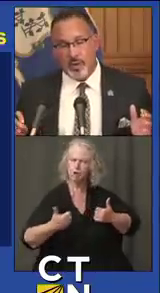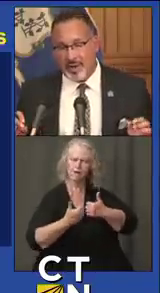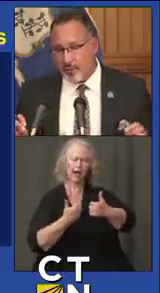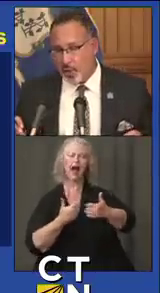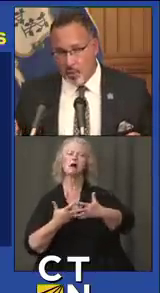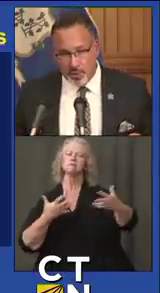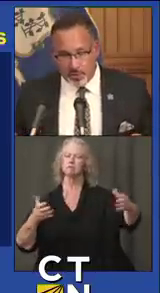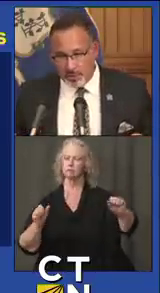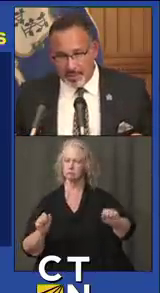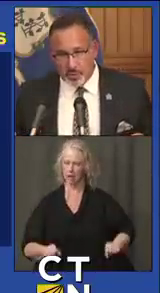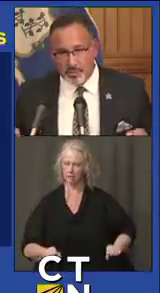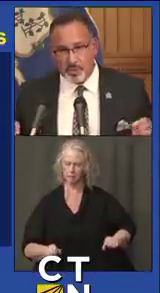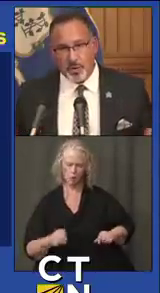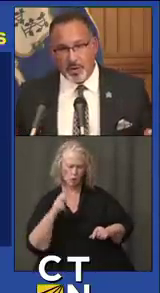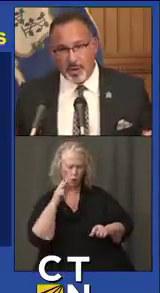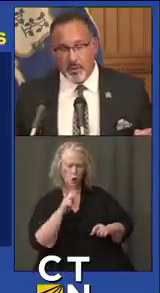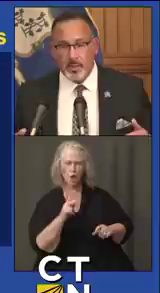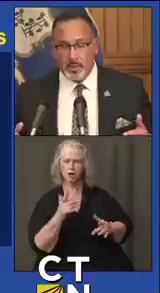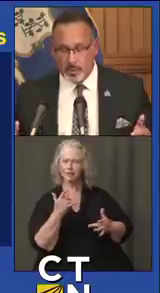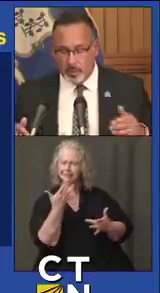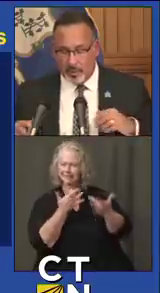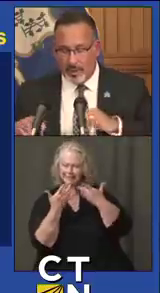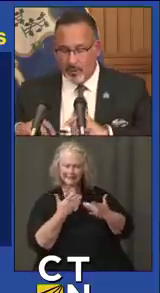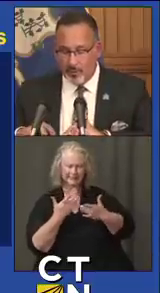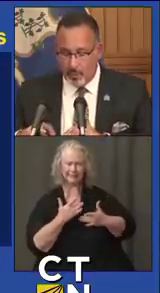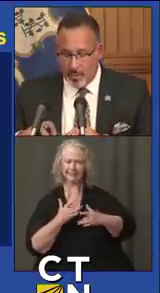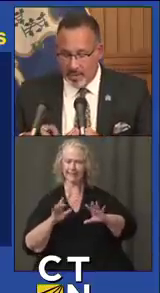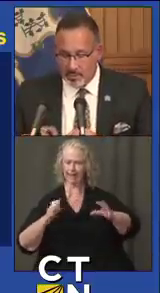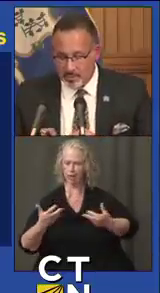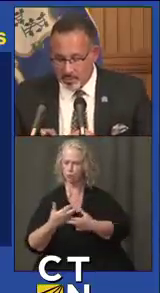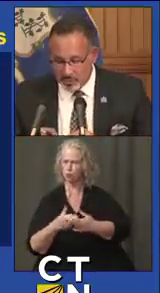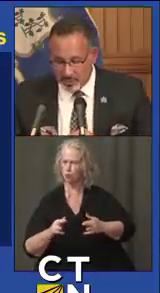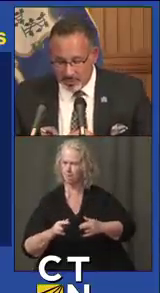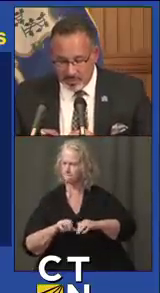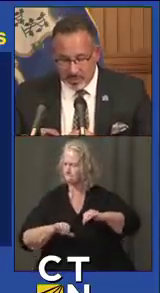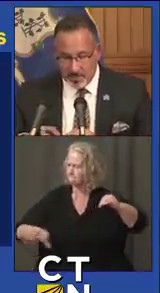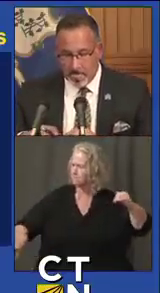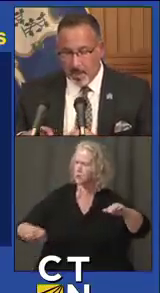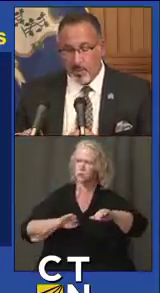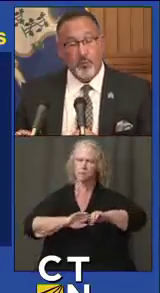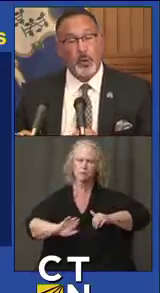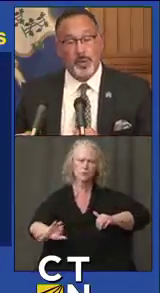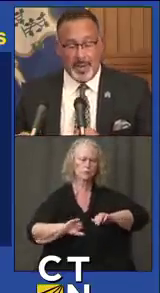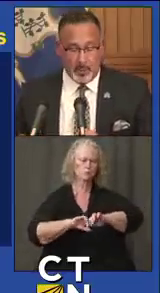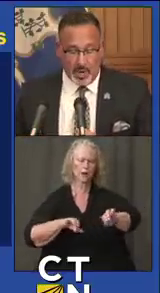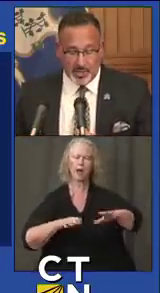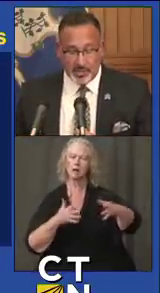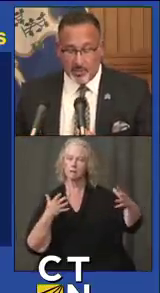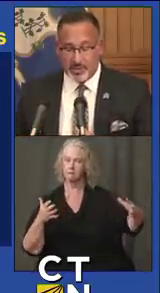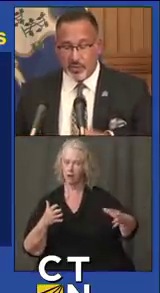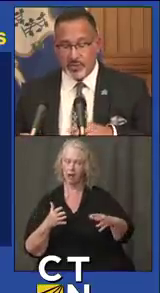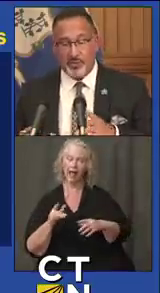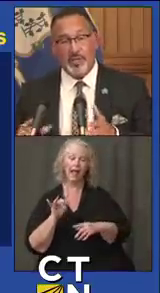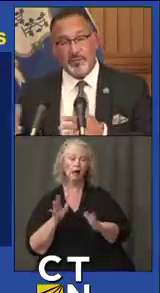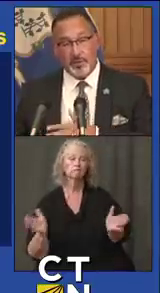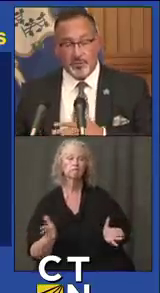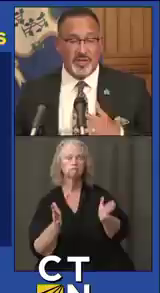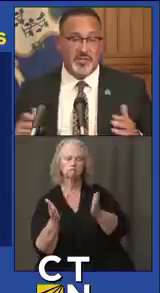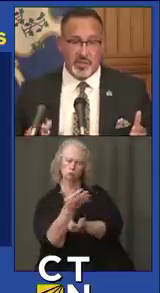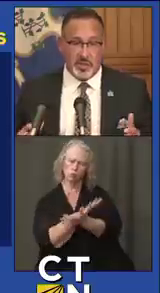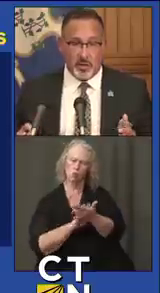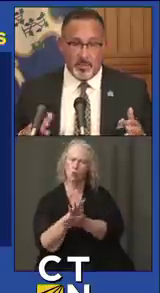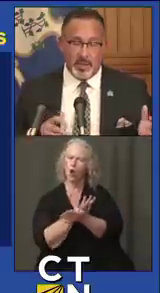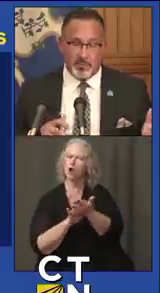should look at every corner of the classroom and spread it out to allow for maximum social distancing. Frequent hand washing, so when students are leaving